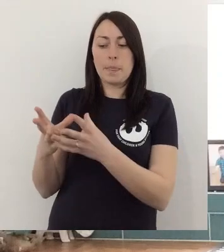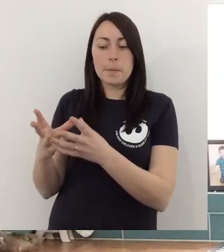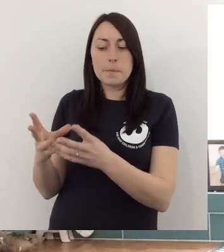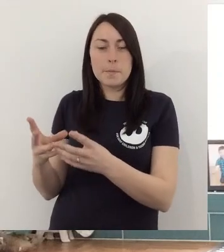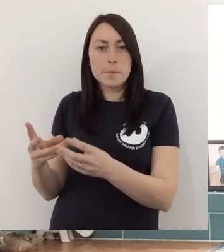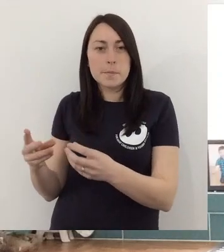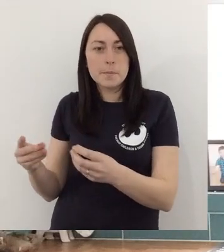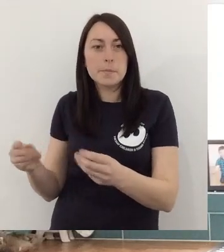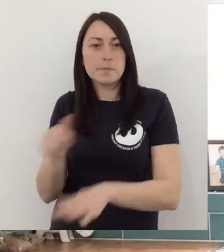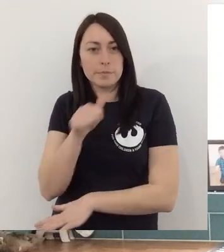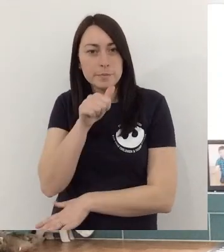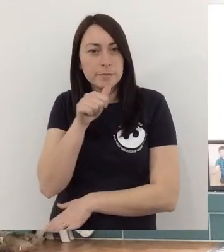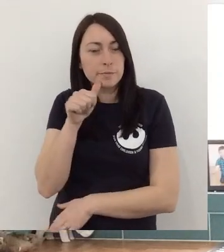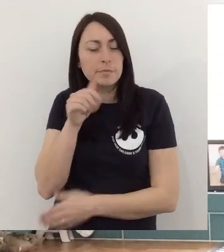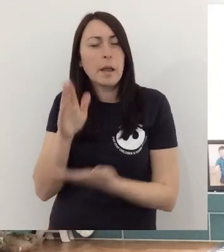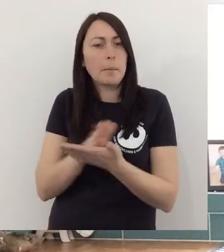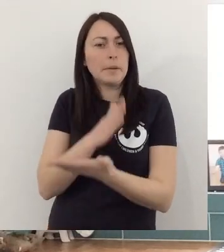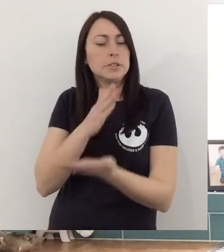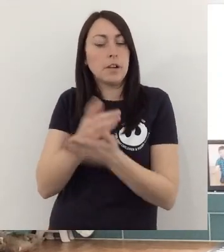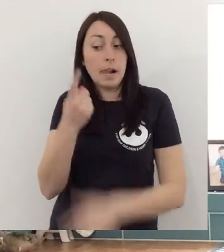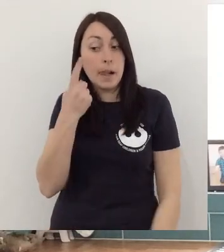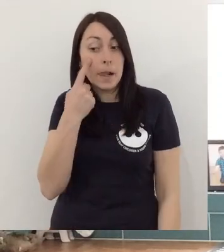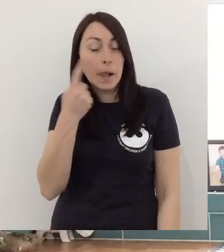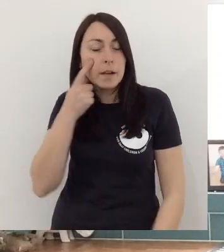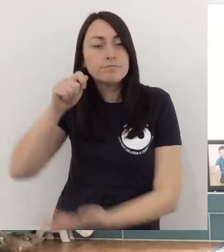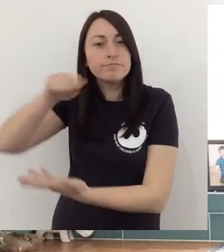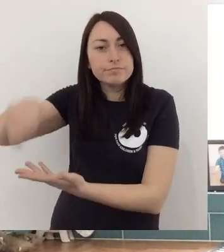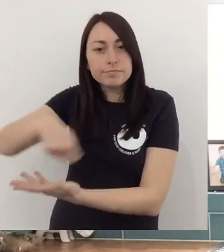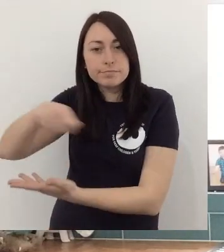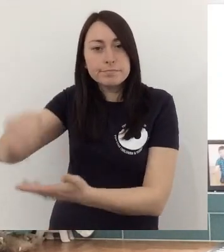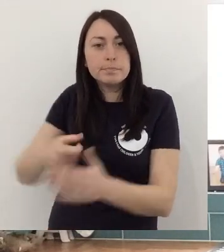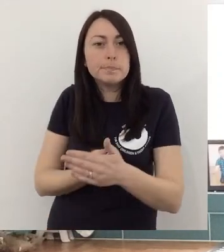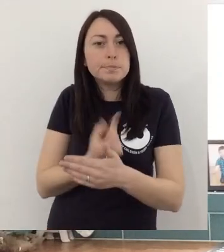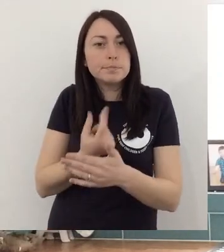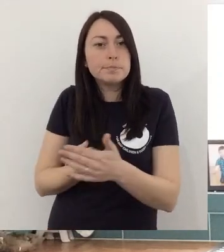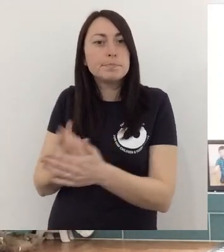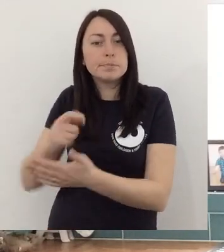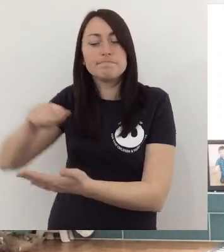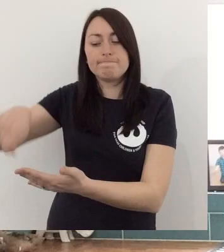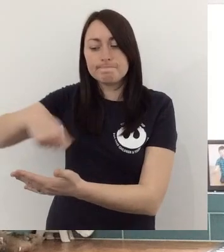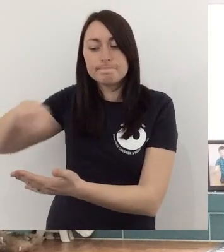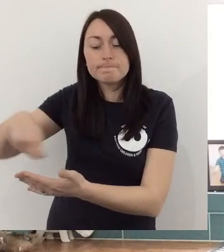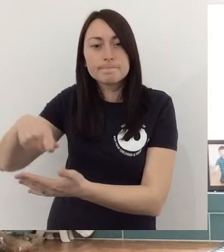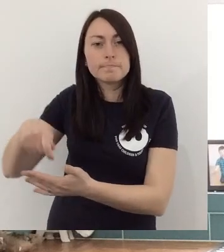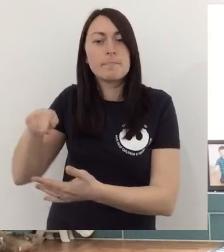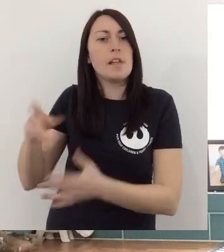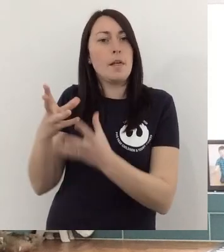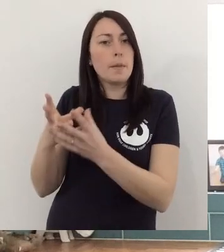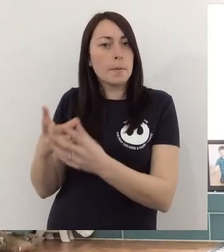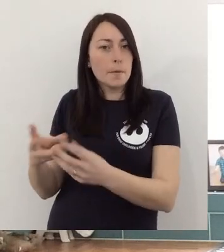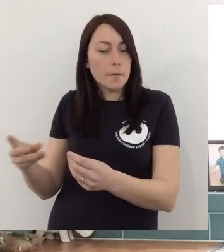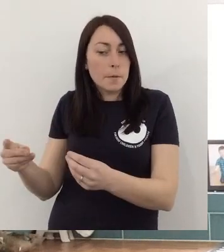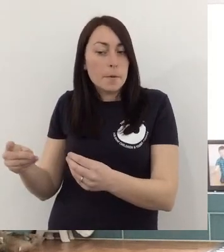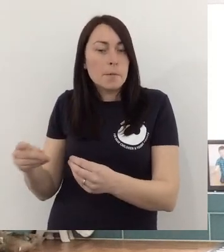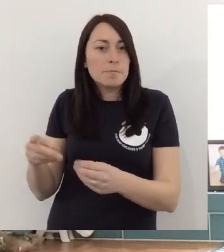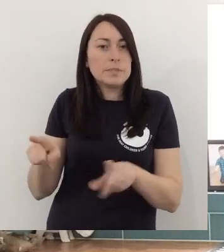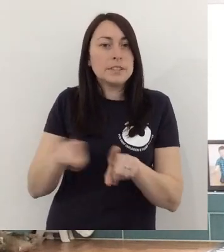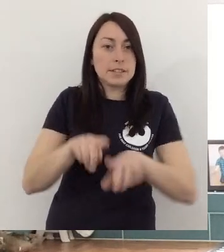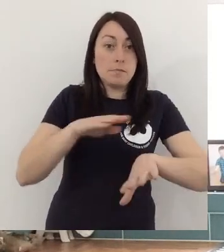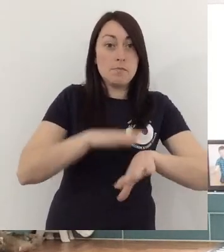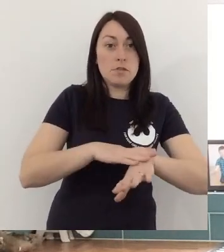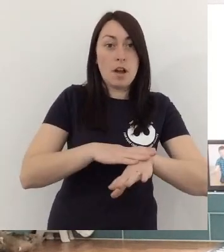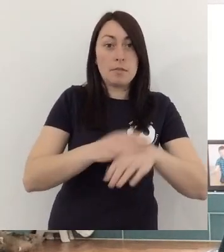Okay, so that will all melt there, so make sure to keep an eye on that, stir that every now and then, and while that's melting we're going to prepare